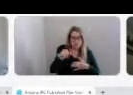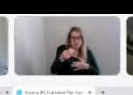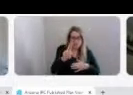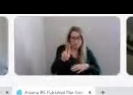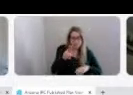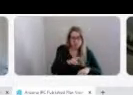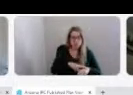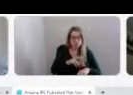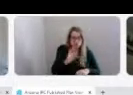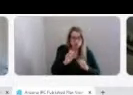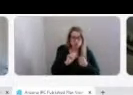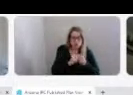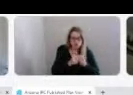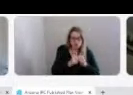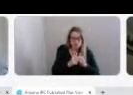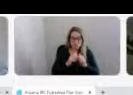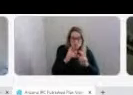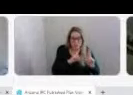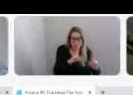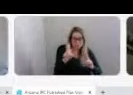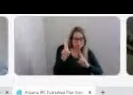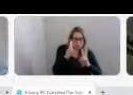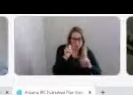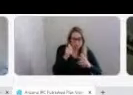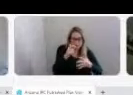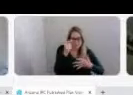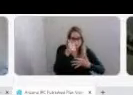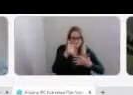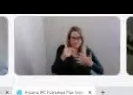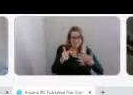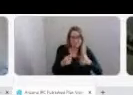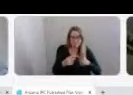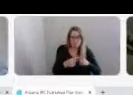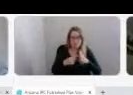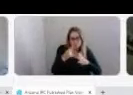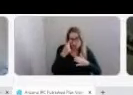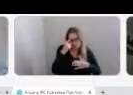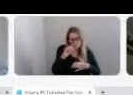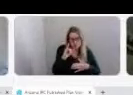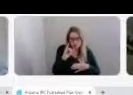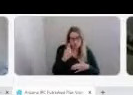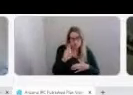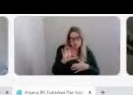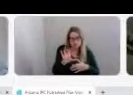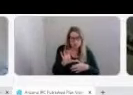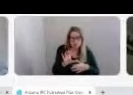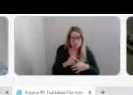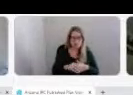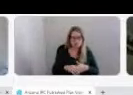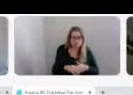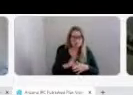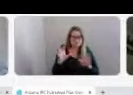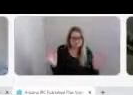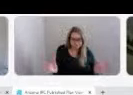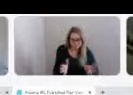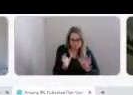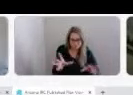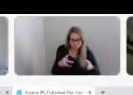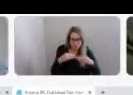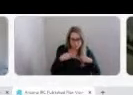competitive while honoring the other five criteria for independent redistricting and i urge you to adopt this